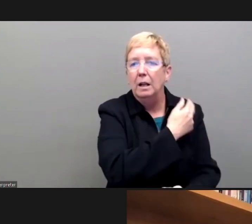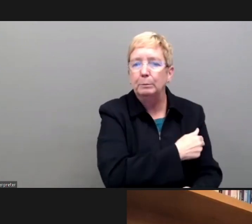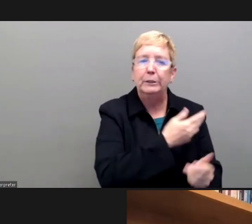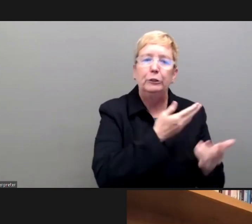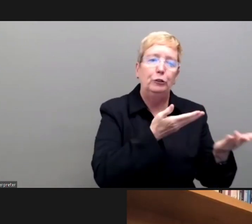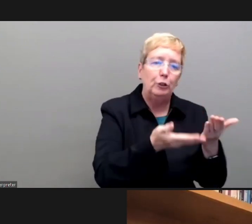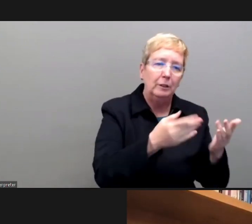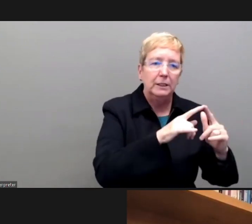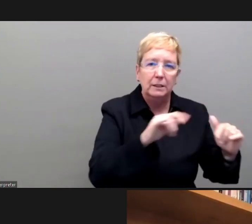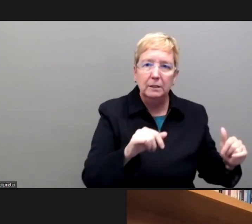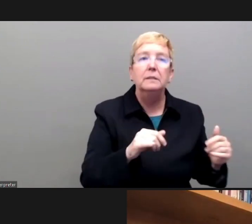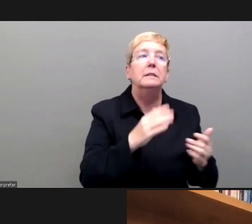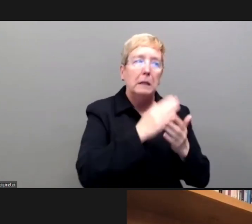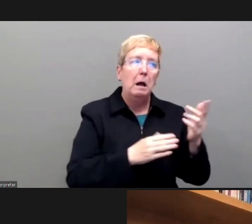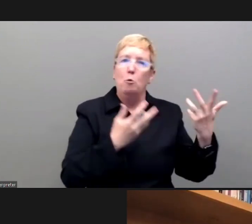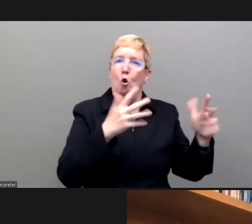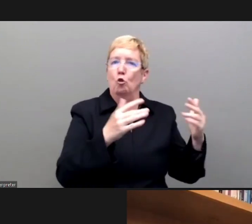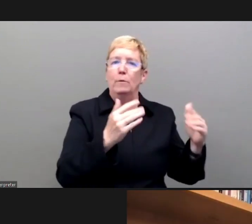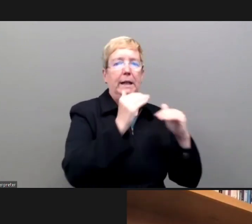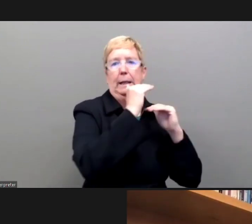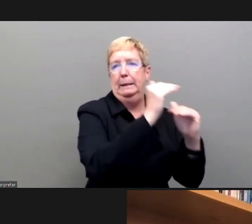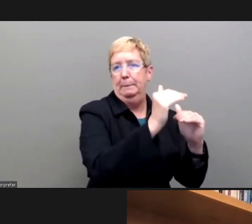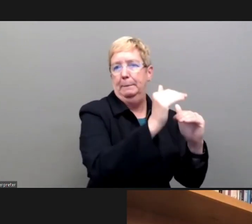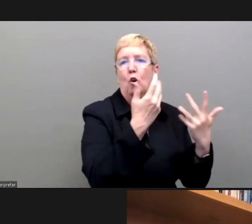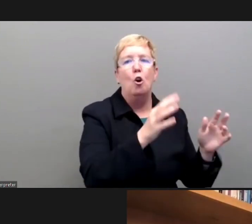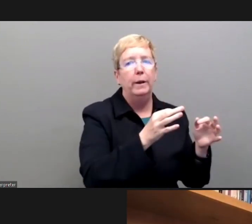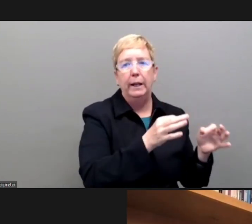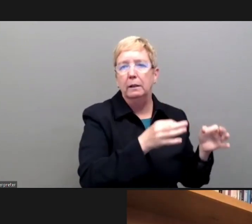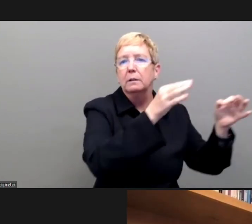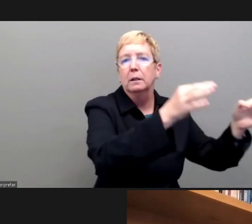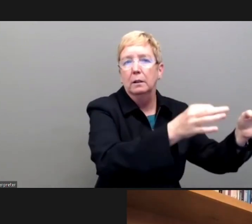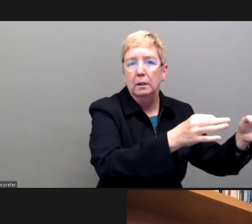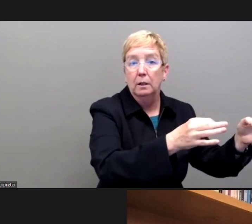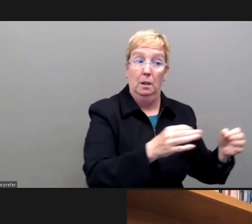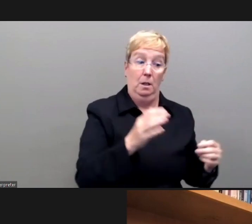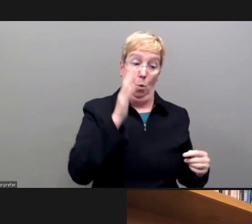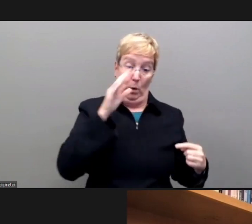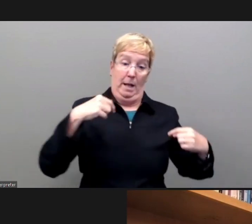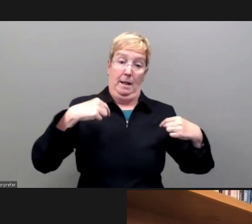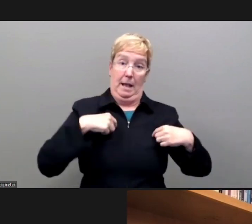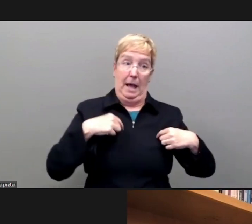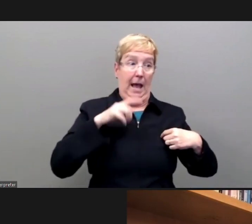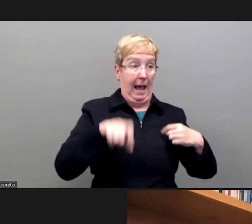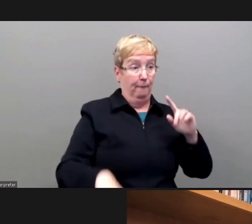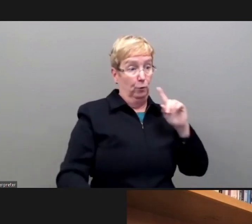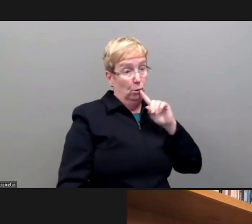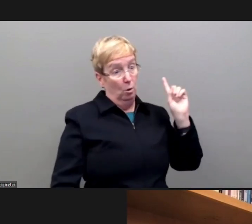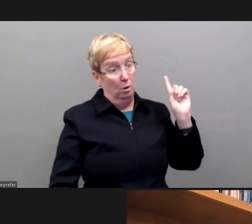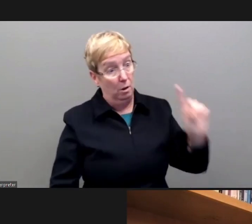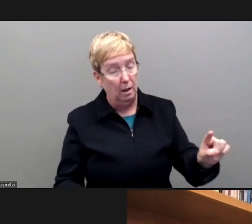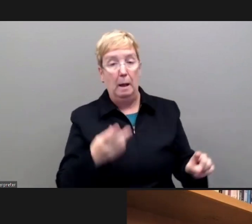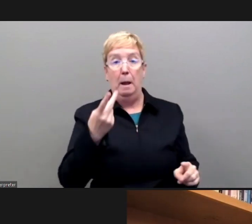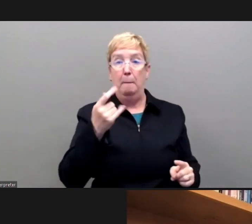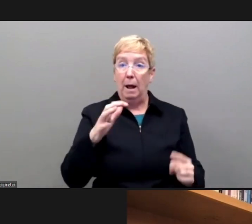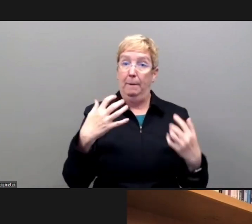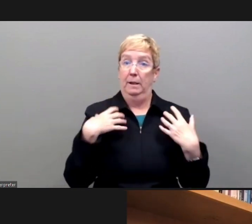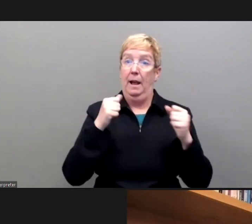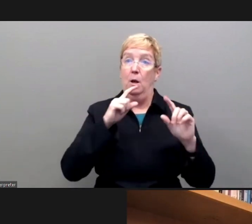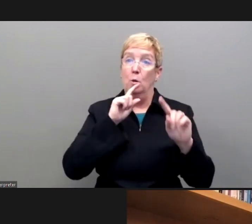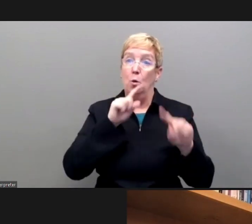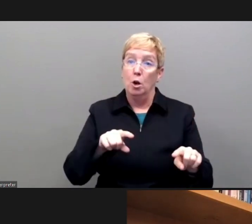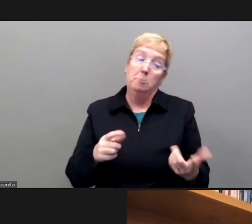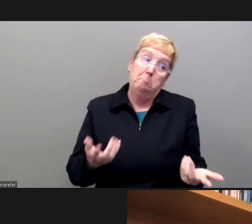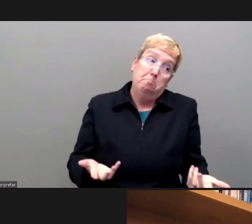services. And I don't know that we'll have to put that in a public health order. We're prepared to do that. But the Hospital Association